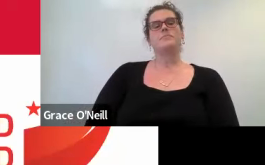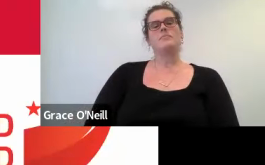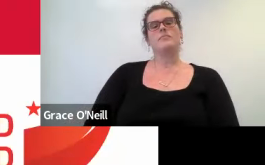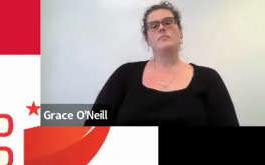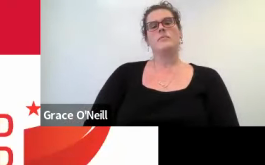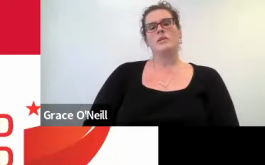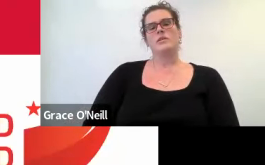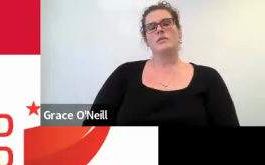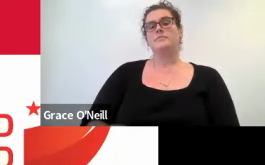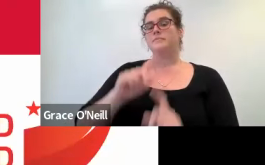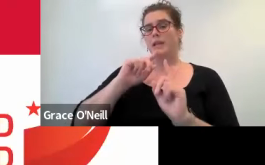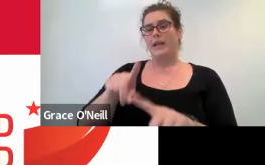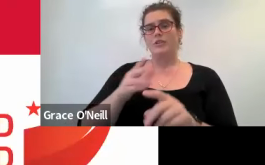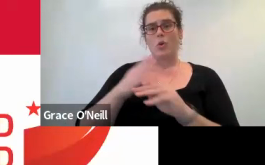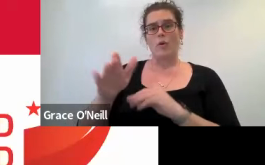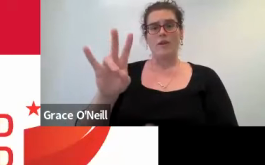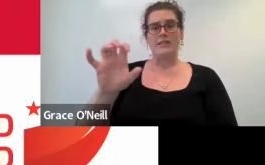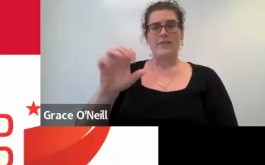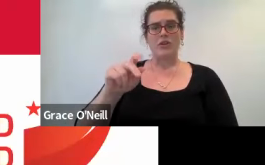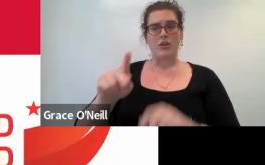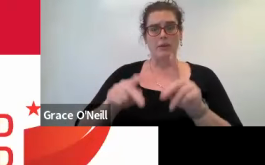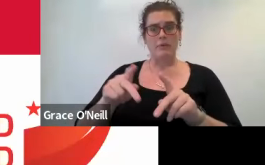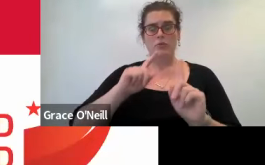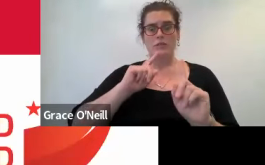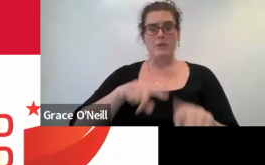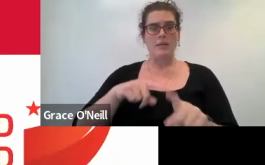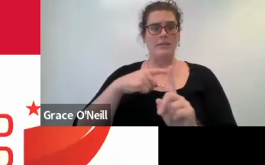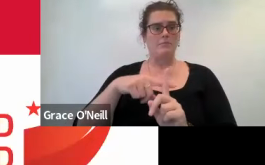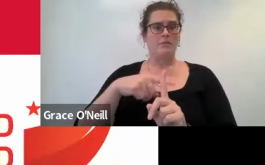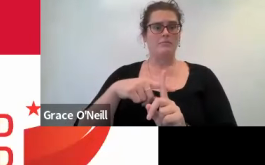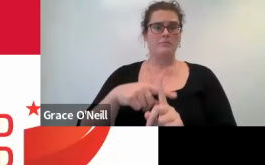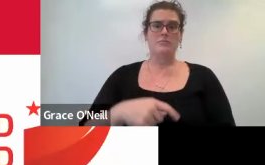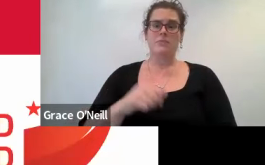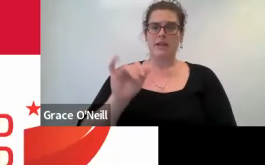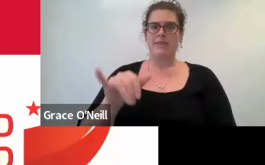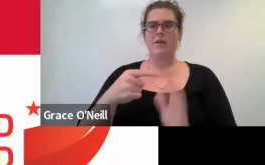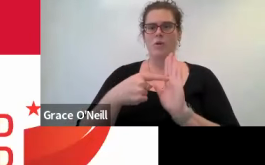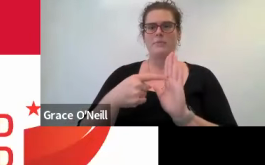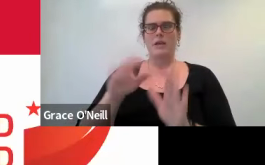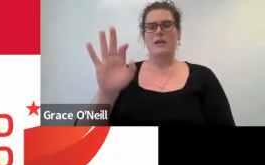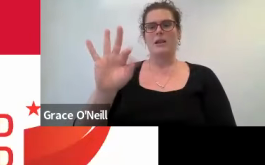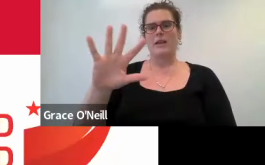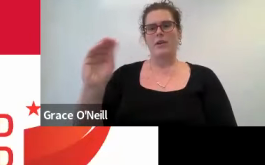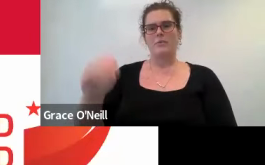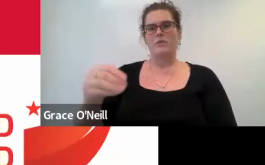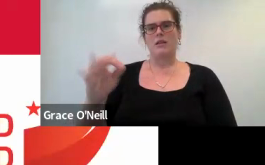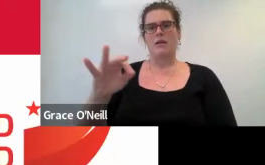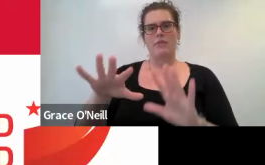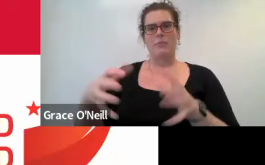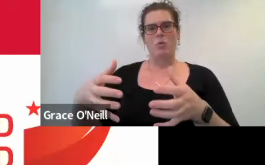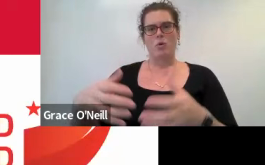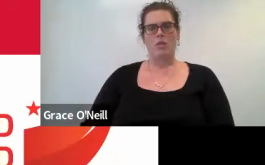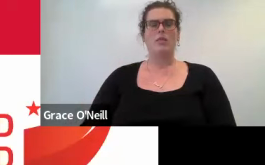over 700 people responded in the affirmative. This represented 95% of the study pool. Slightly